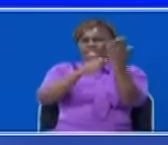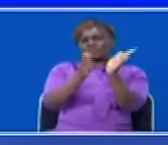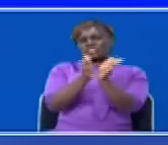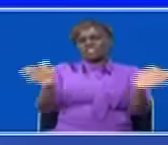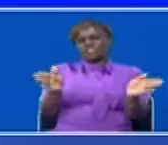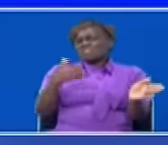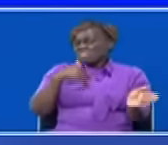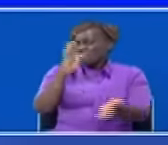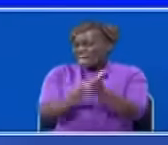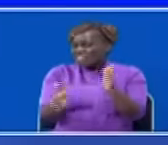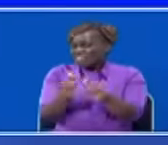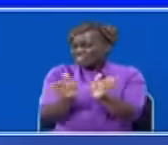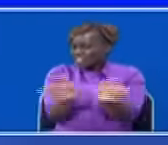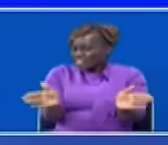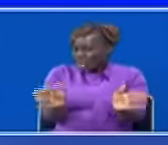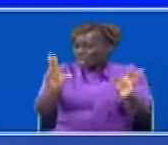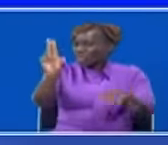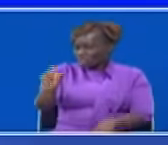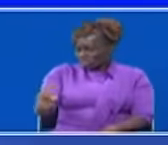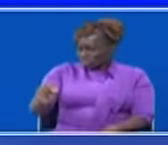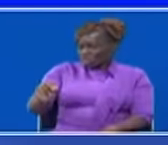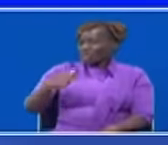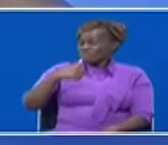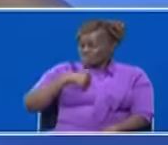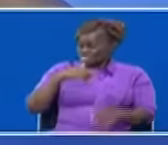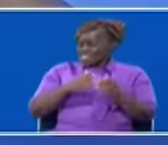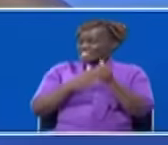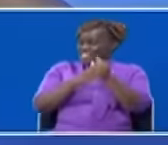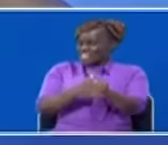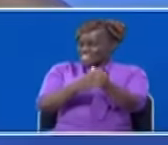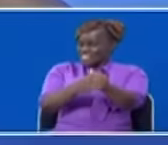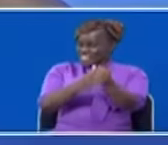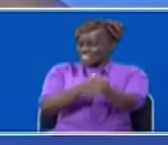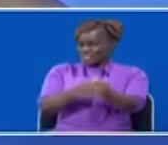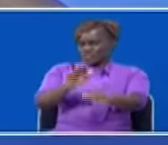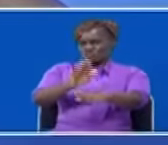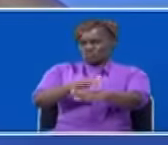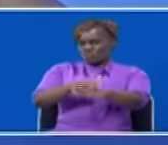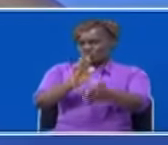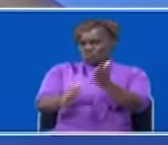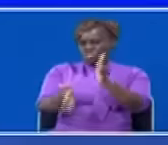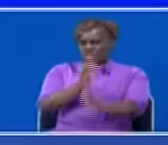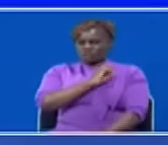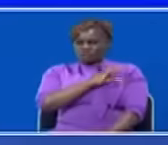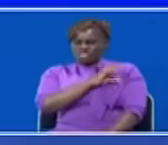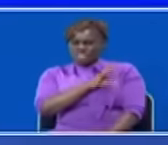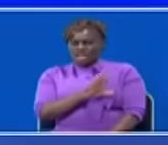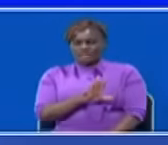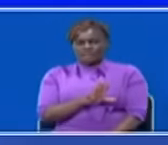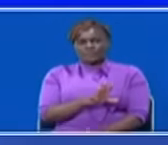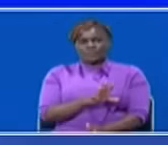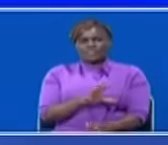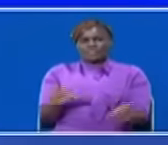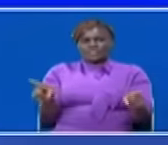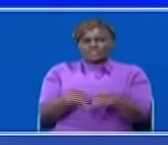called General for nothing. I'm general because I have led and led from the front without fear, without any prevarication.